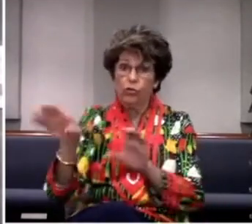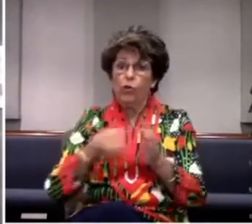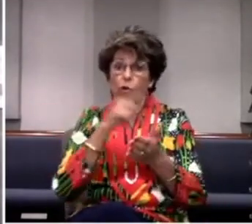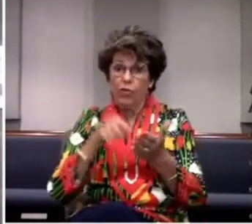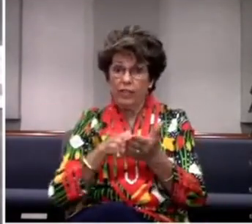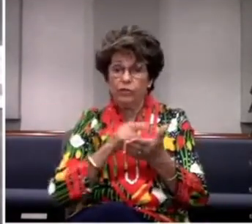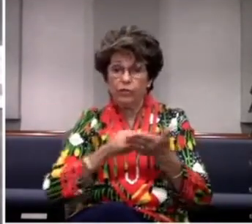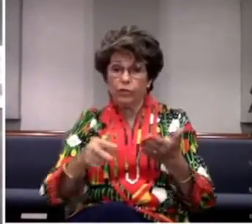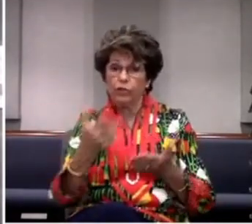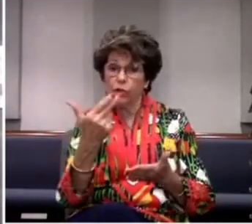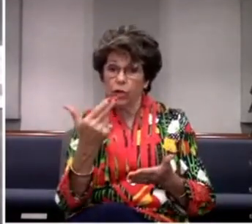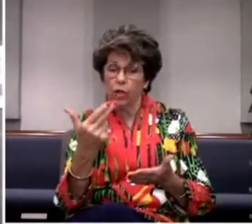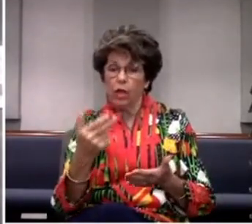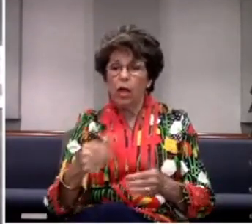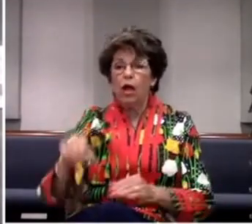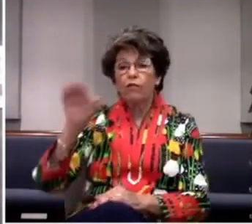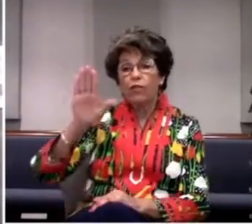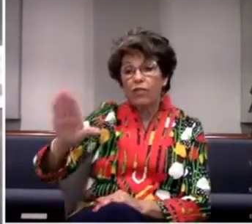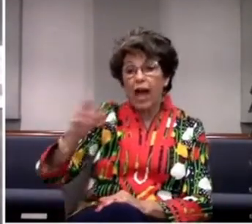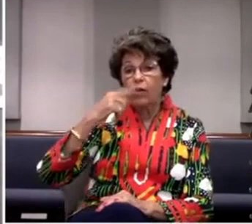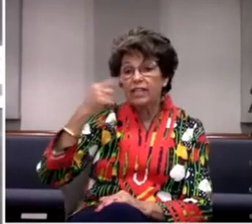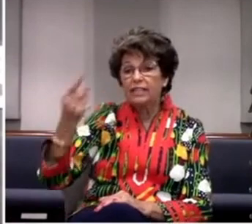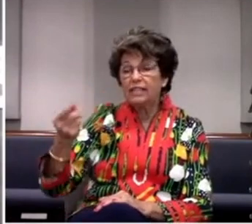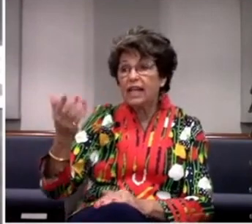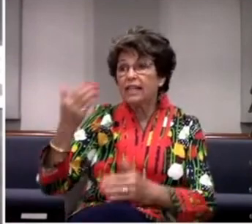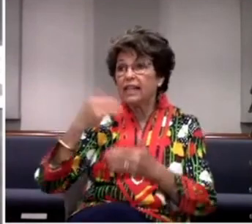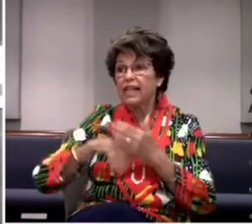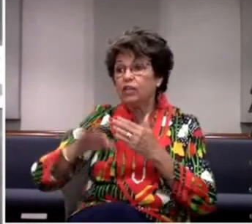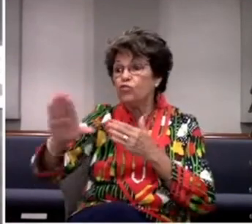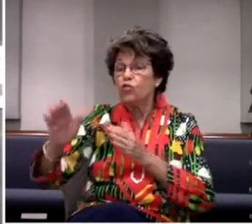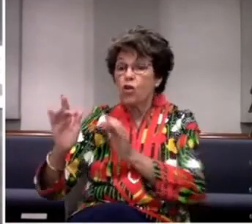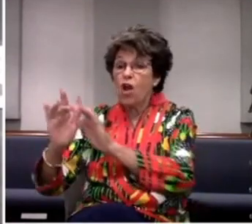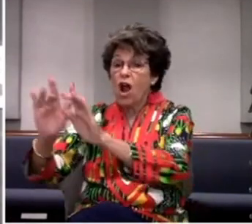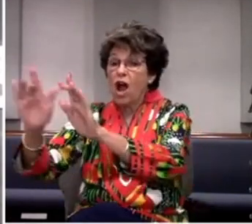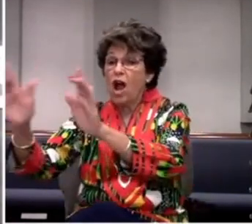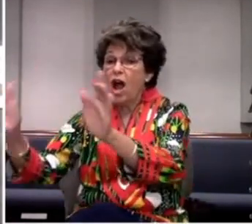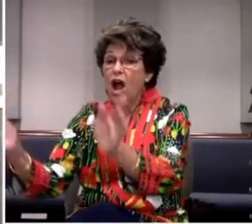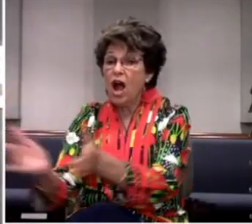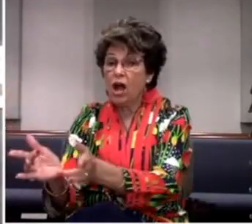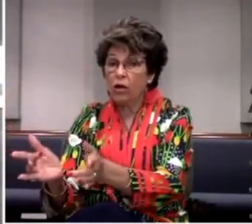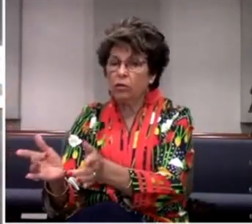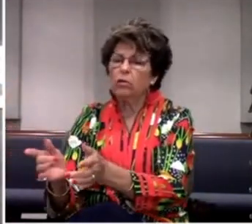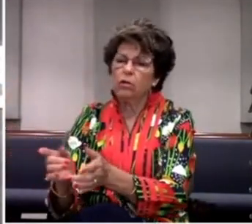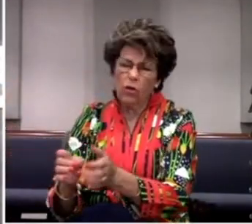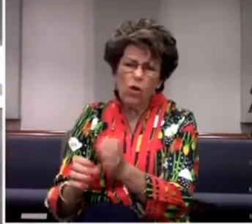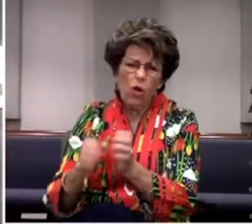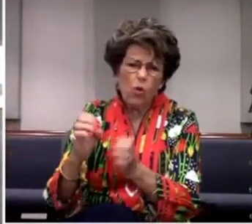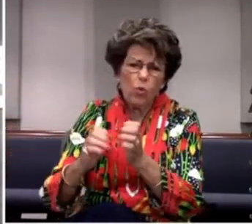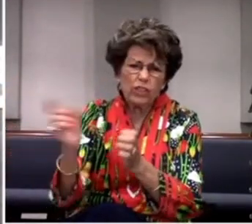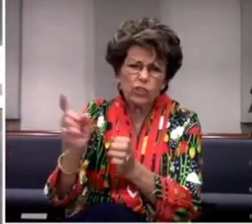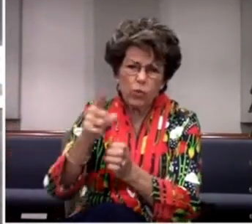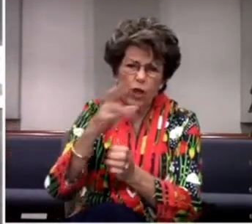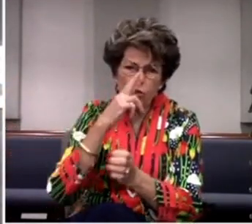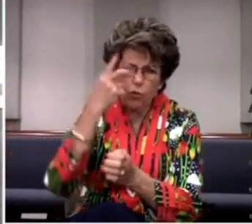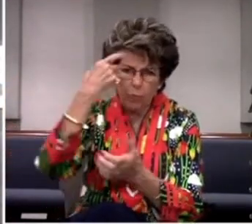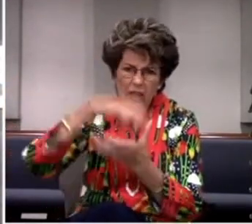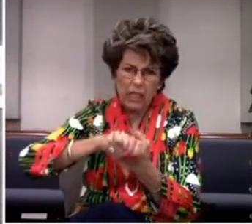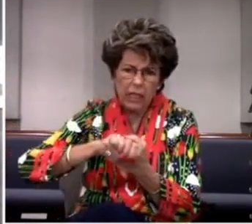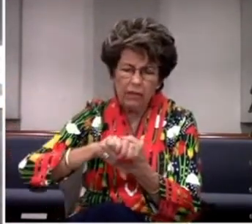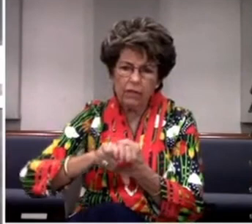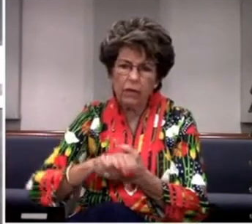For thou hast said in thine what, class? Heart. That's where you believe. Now take your pen, if you